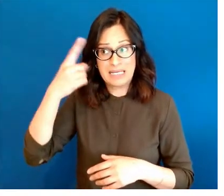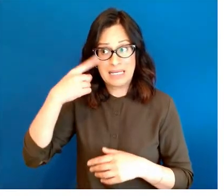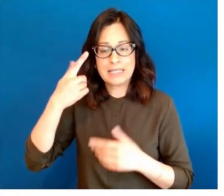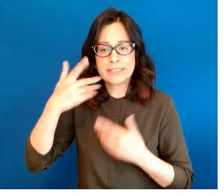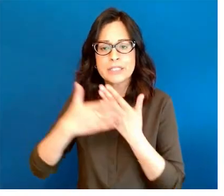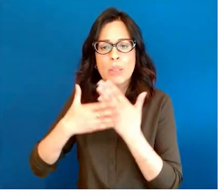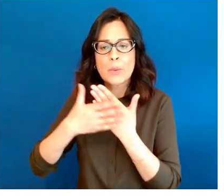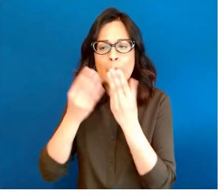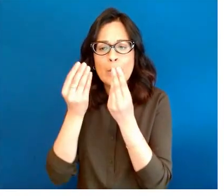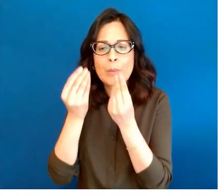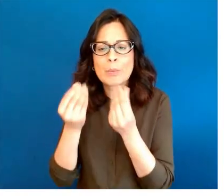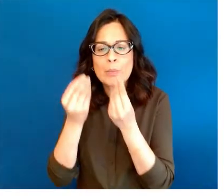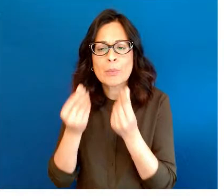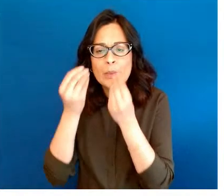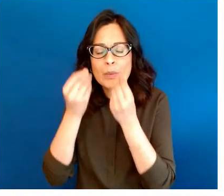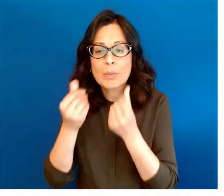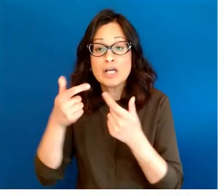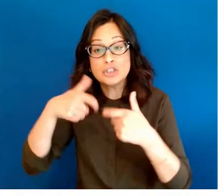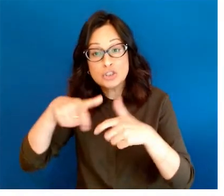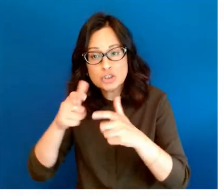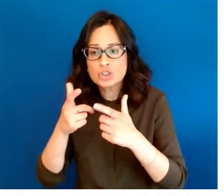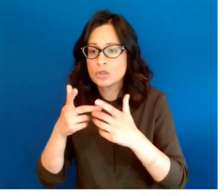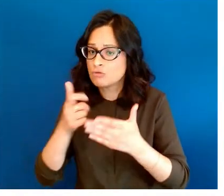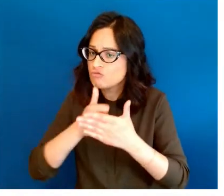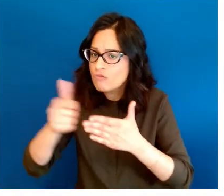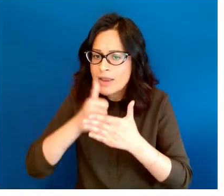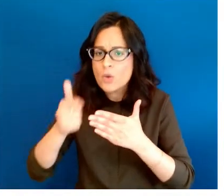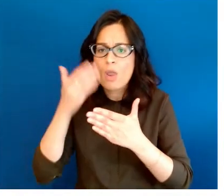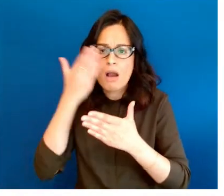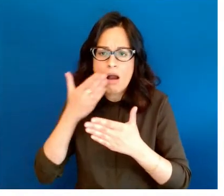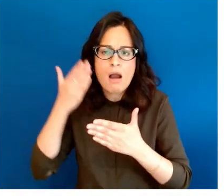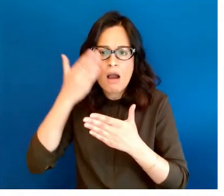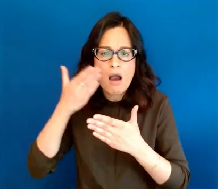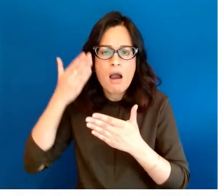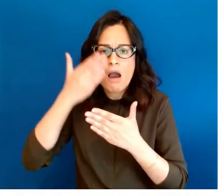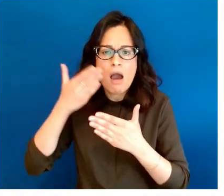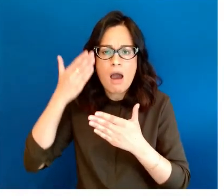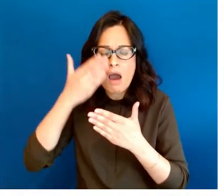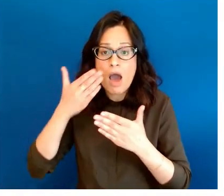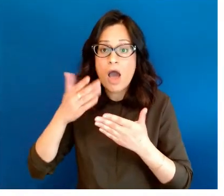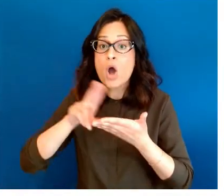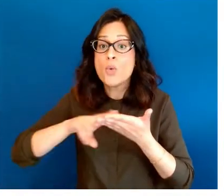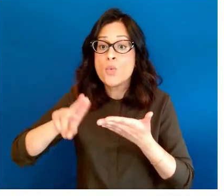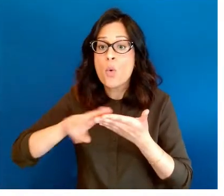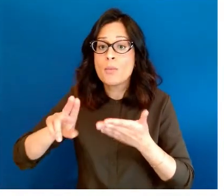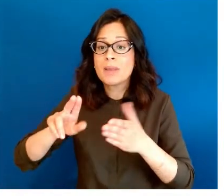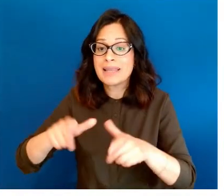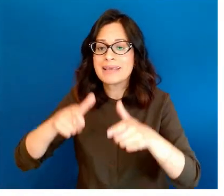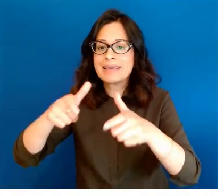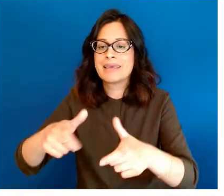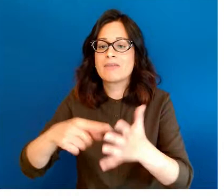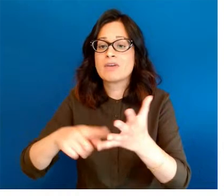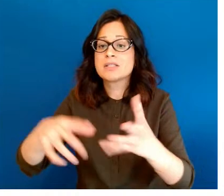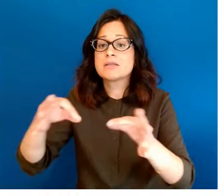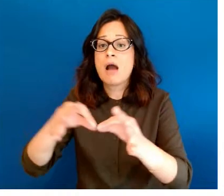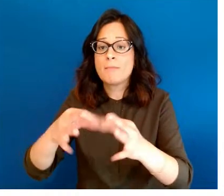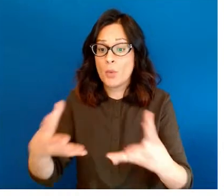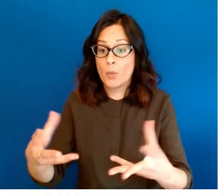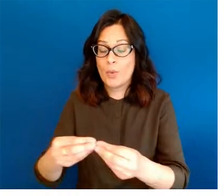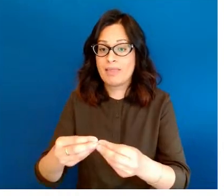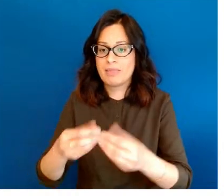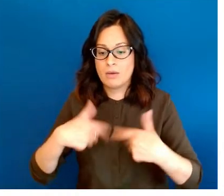should be applied liberally and frequently. So I often give them a very small tub as well to carry around with them and keep